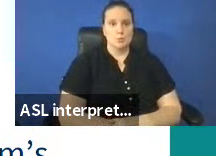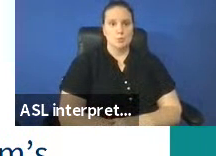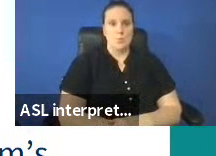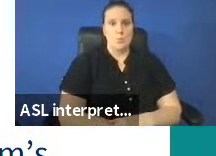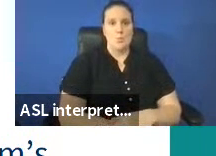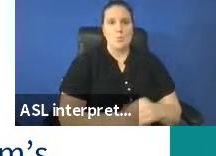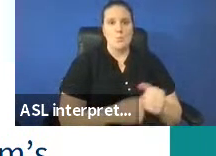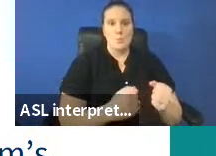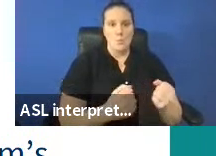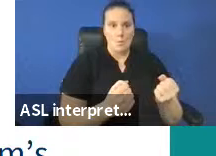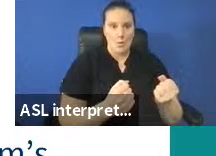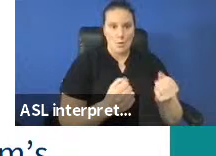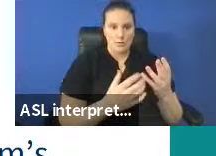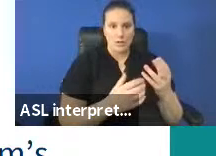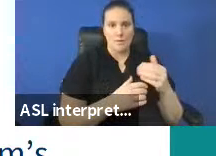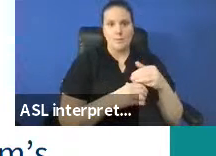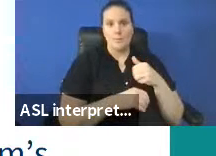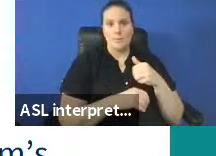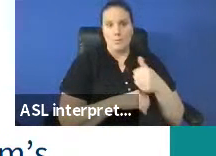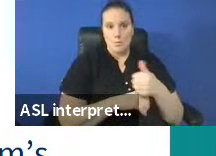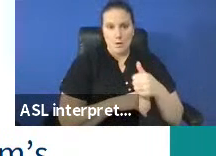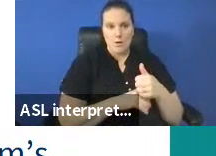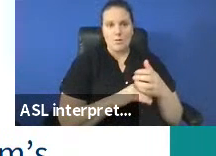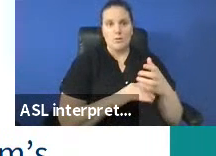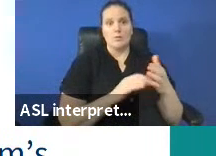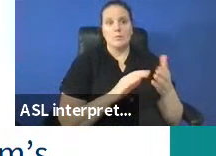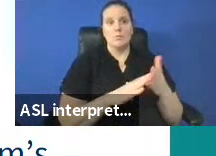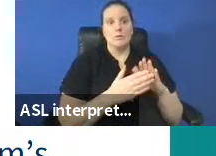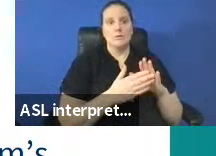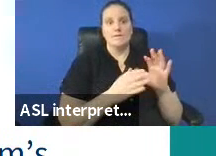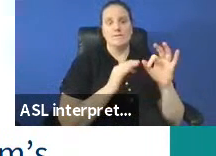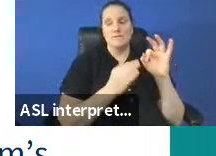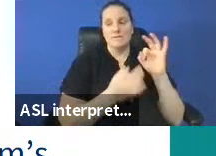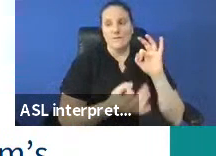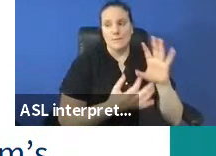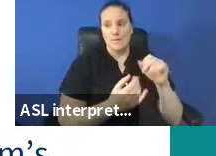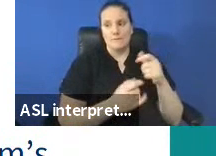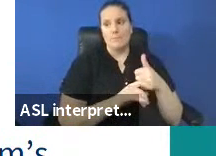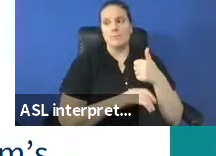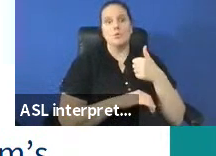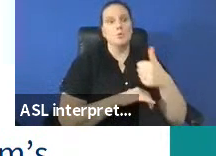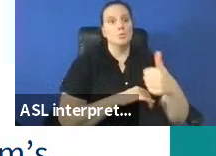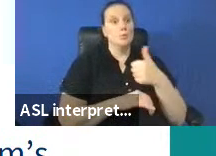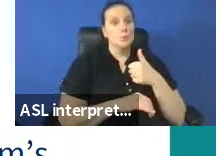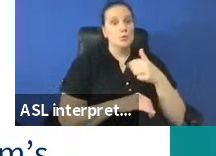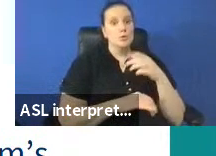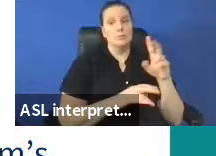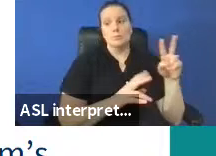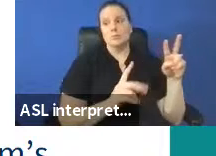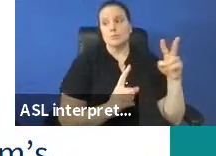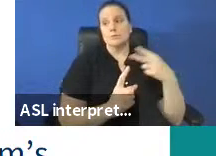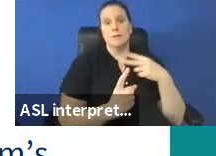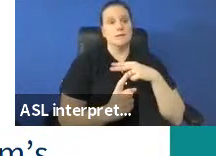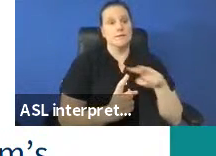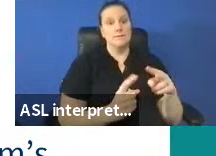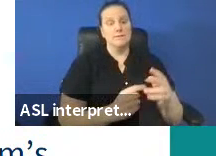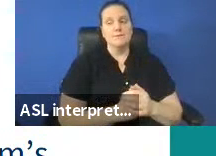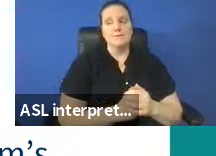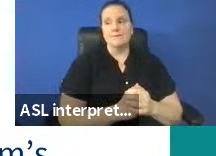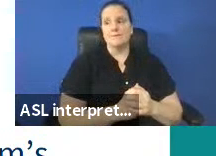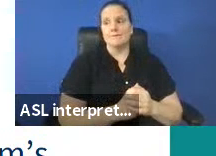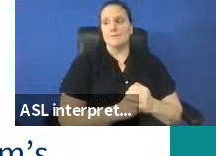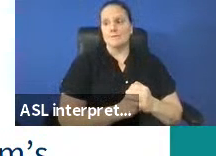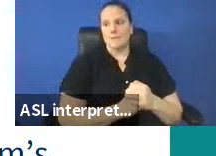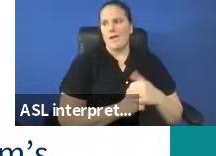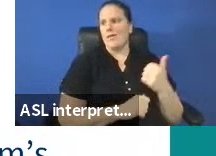Multimodal commuters to provide feedback on the interstate bridge user experience from a commuter perspective, including access to public transit and other